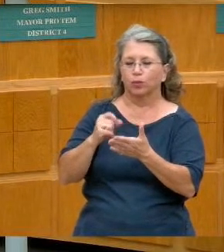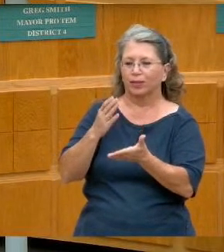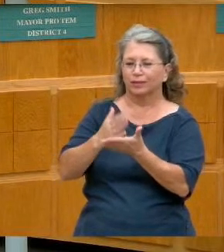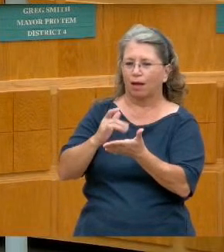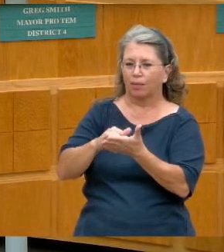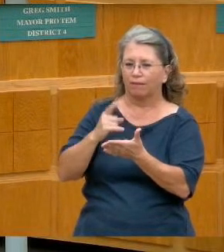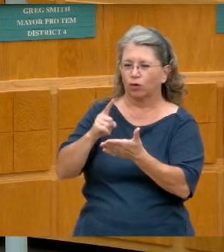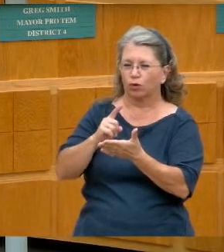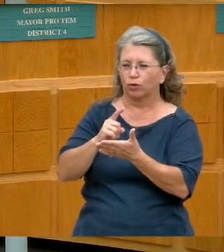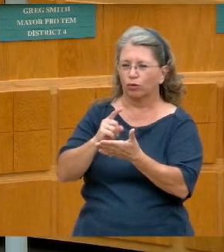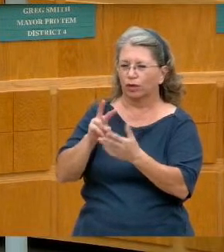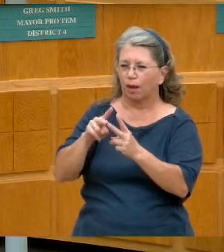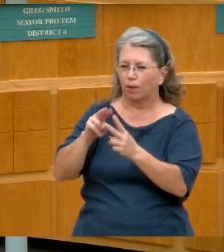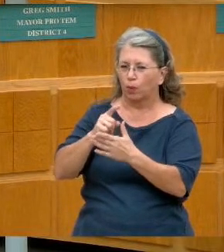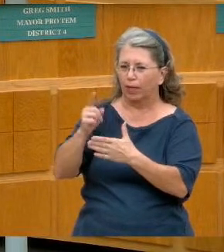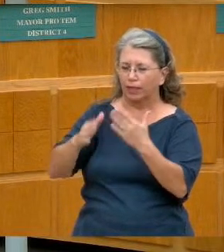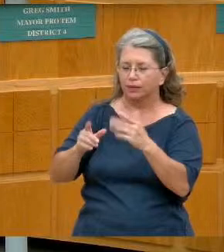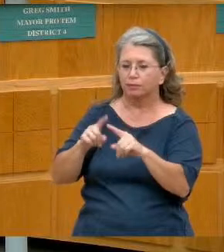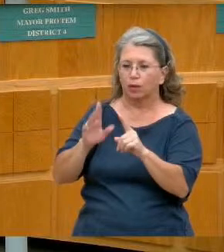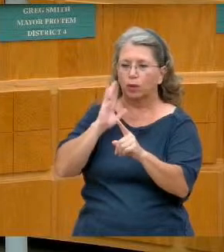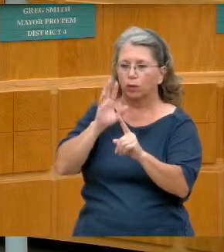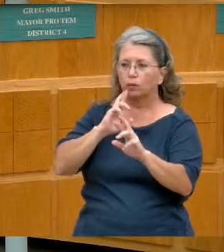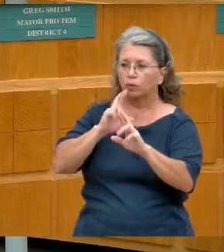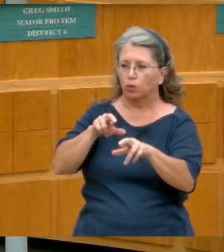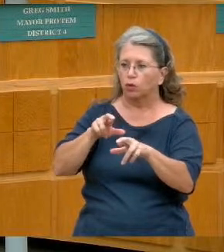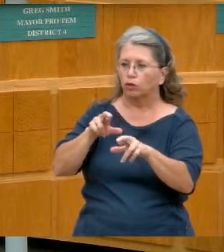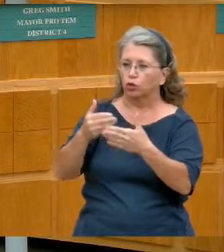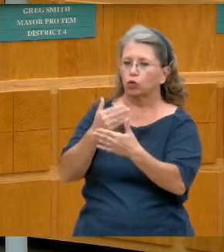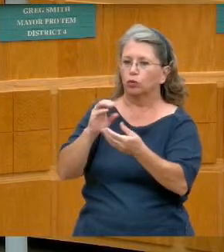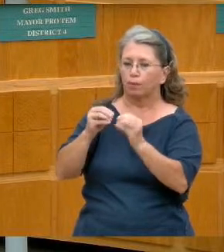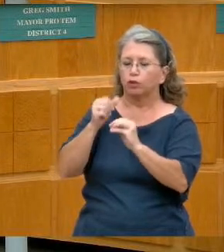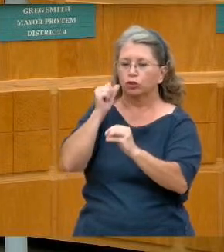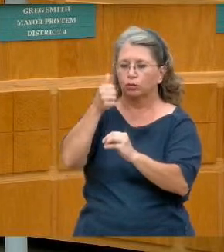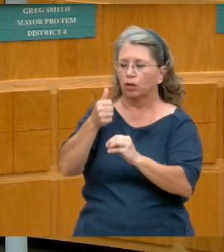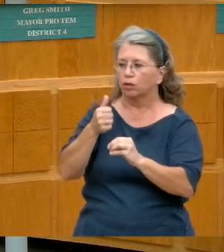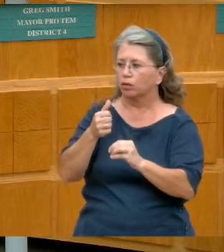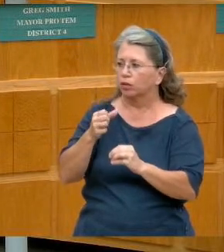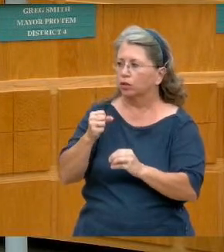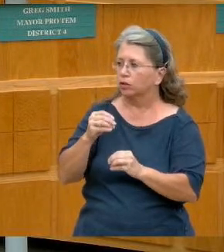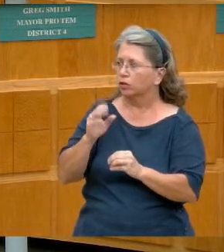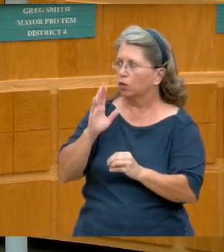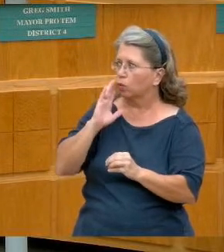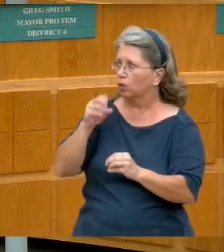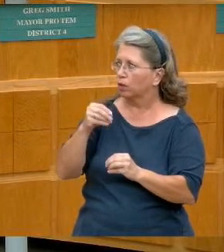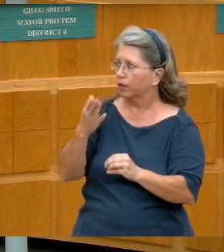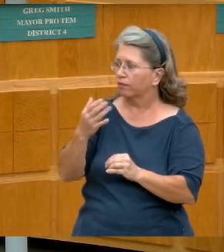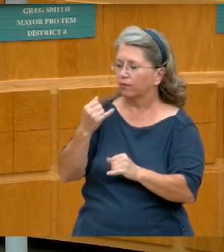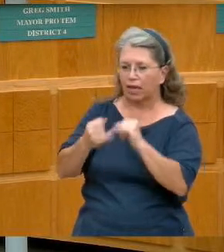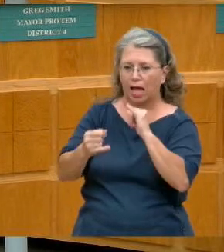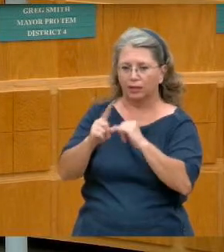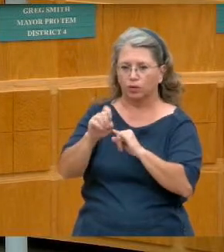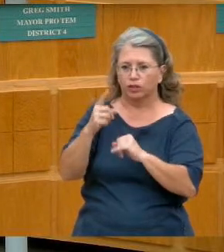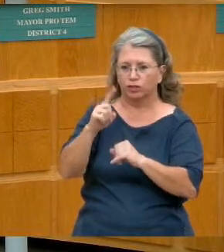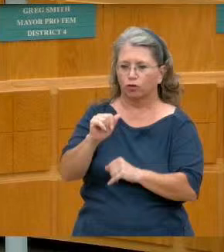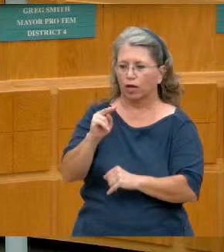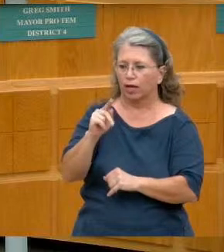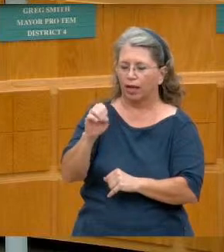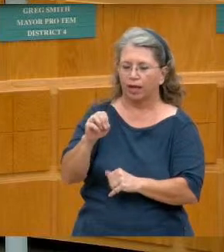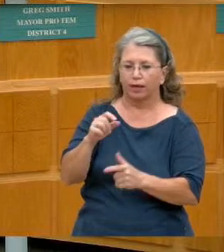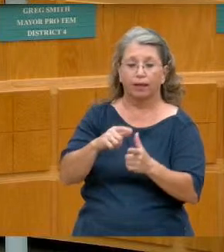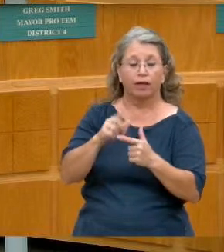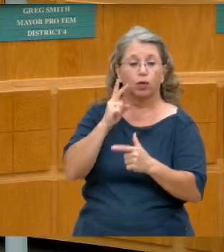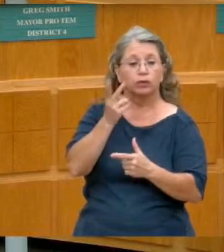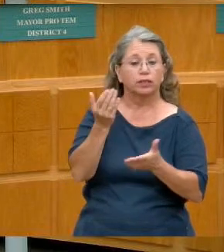well. And that's it. So with that, let's have this last question for Annette, and then we'll see everybody back here